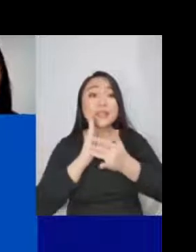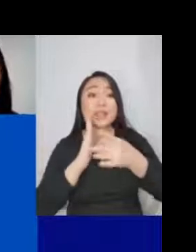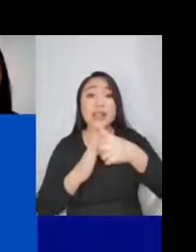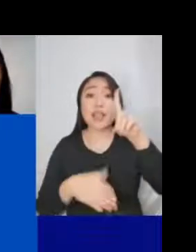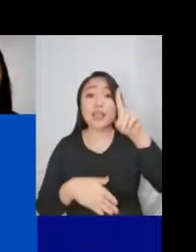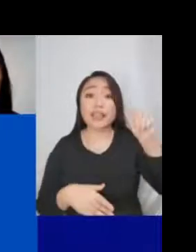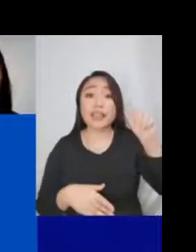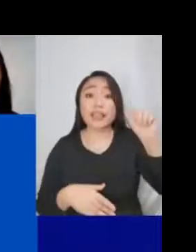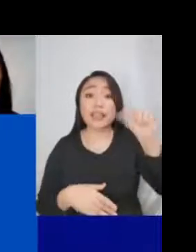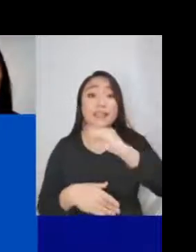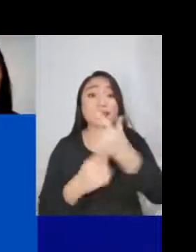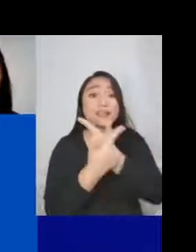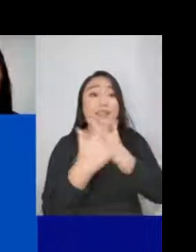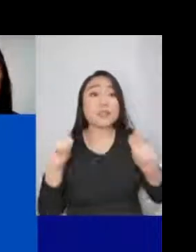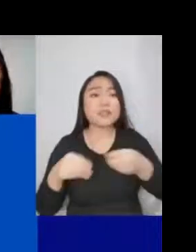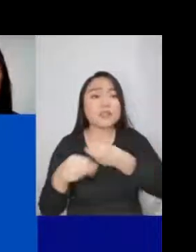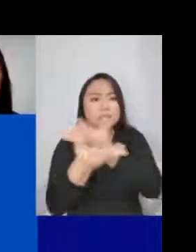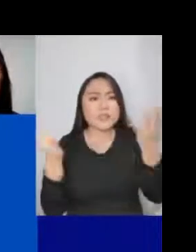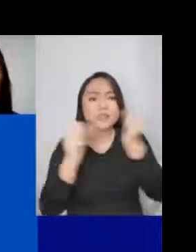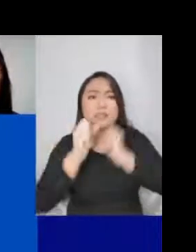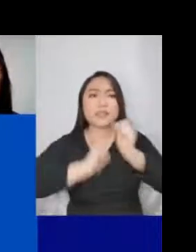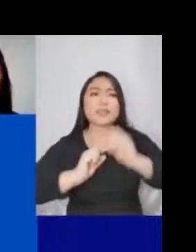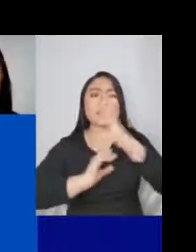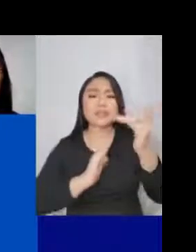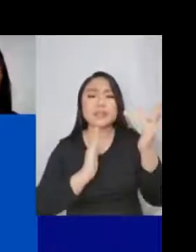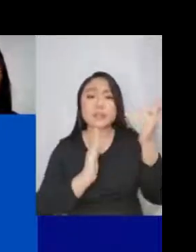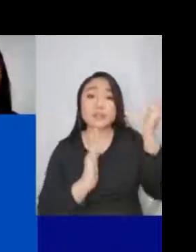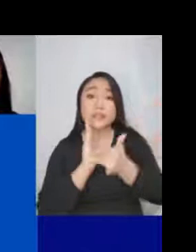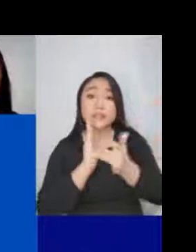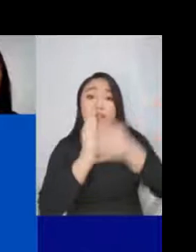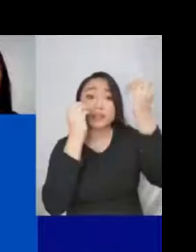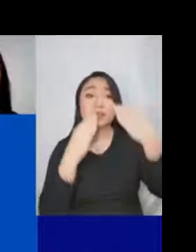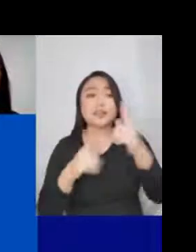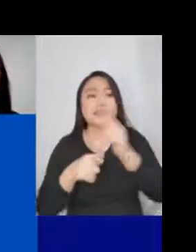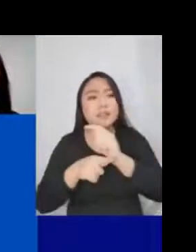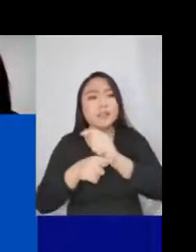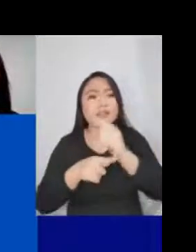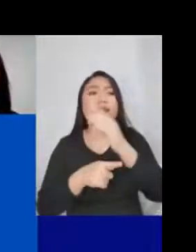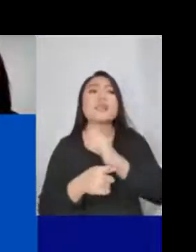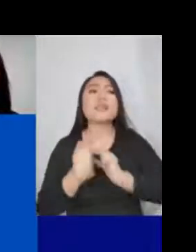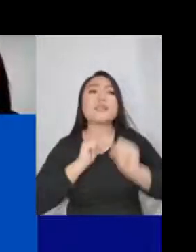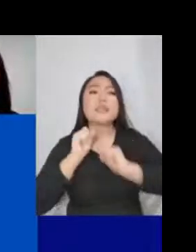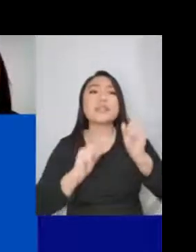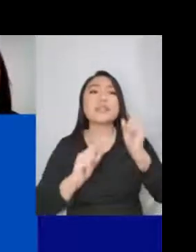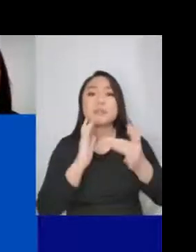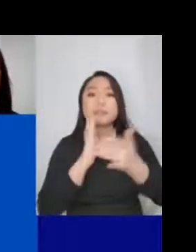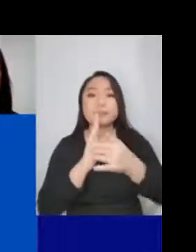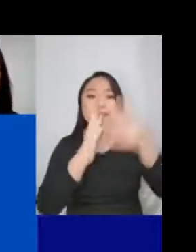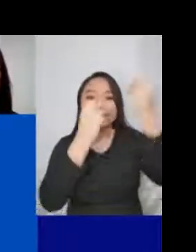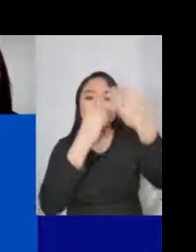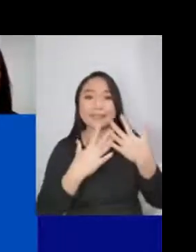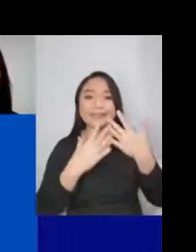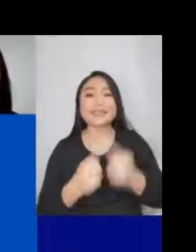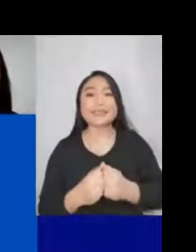and library. Second, to disseminate science and technology information. And then third, to undertake training on science